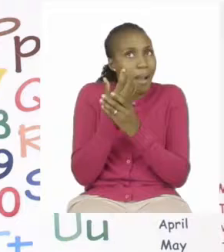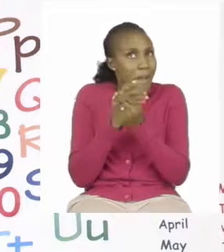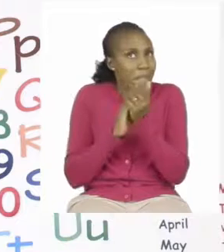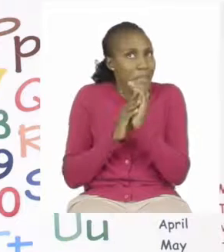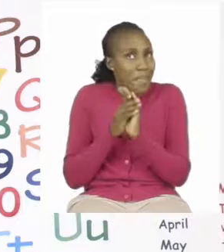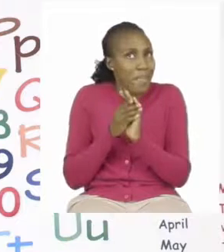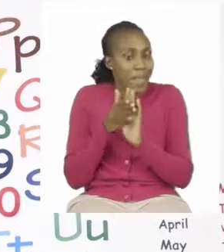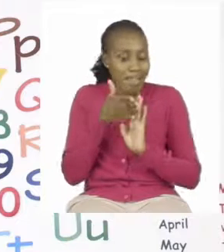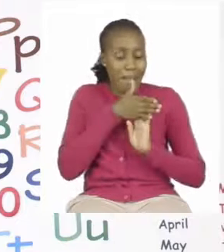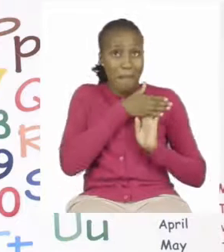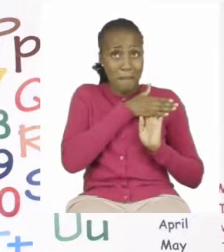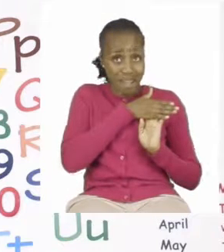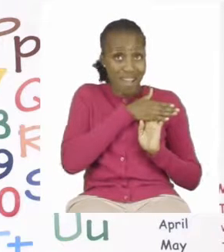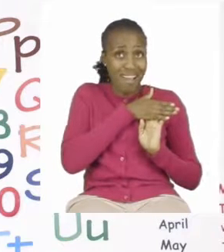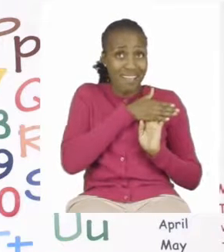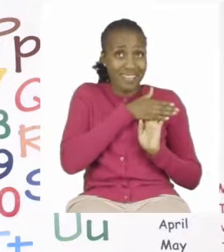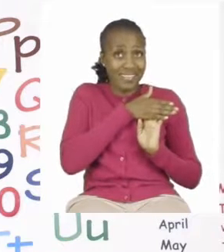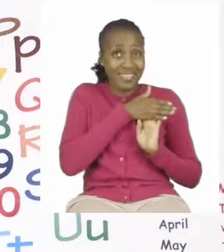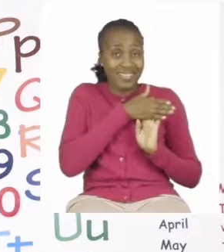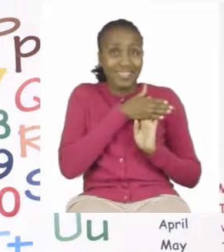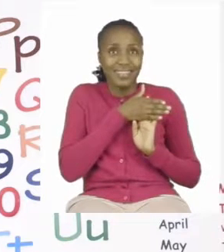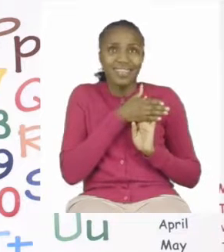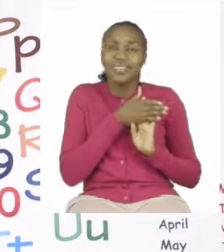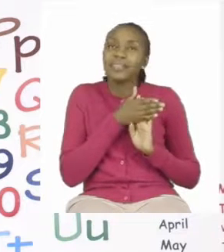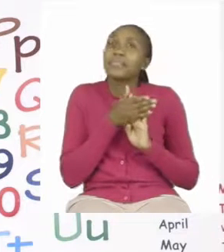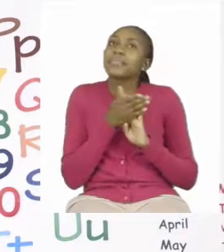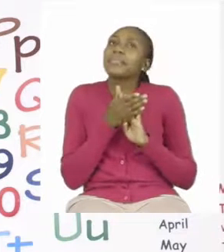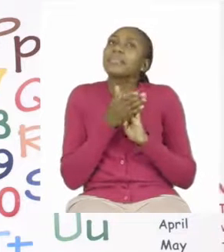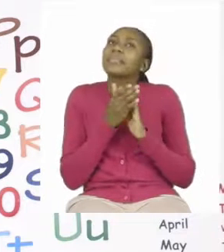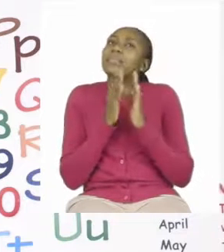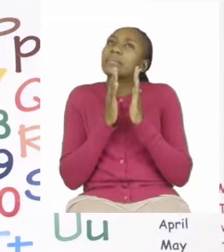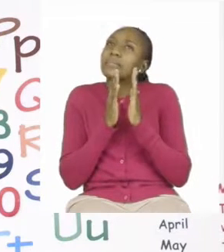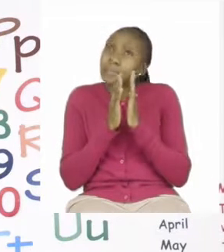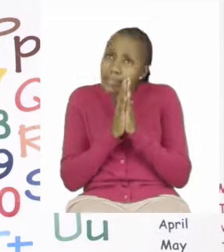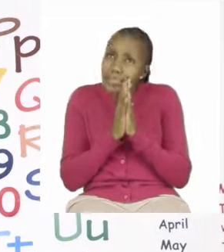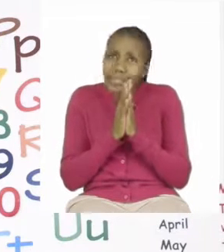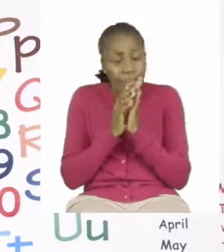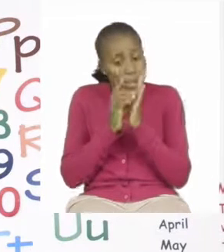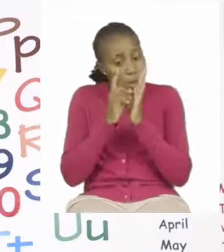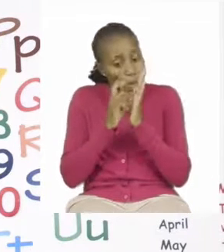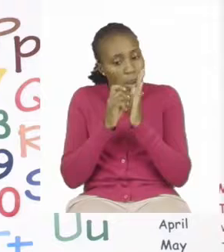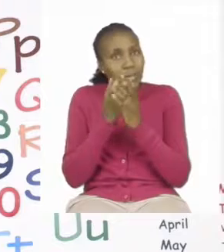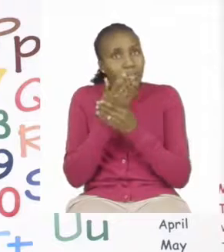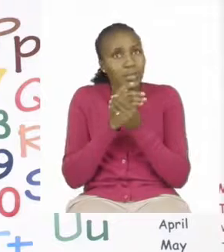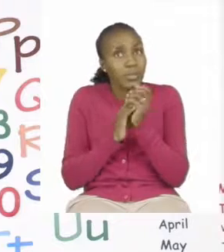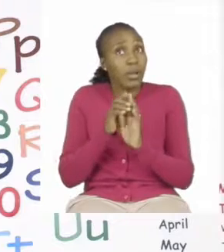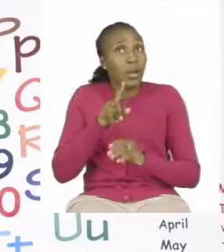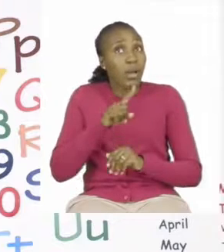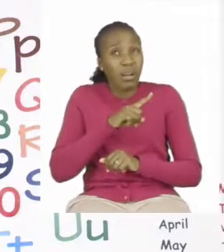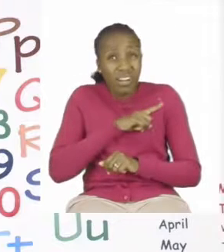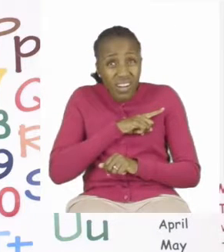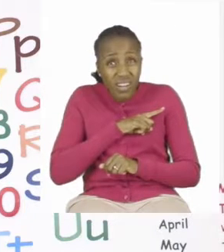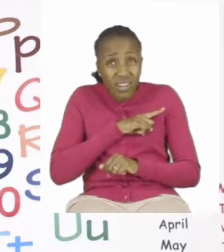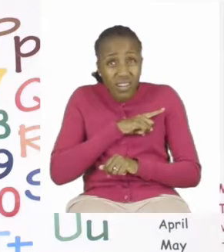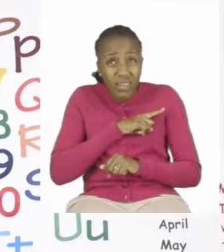and sanitize. Remember, when we sanitize, boys and girls, we're trying to show the whole